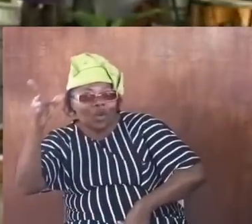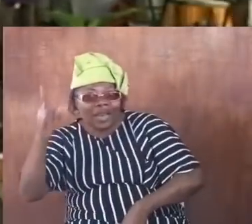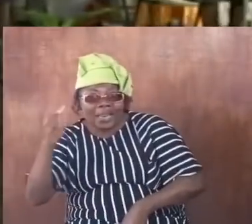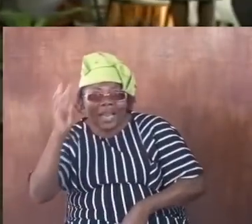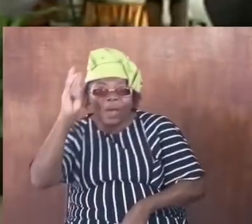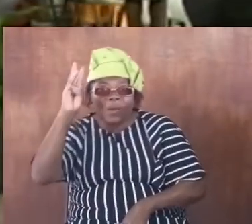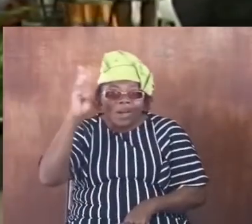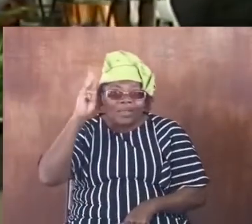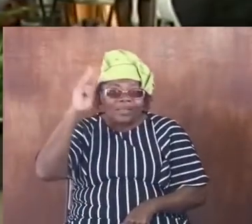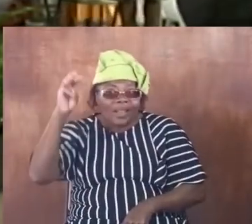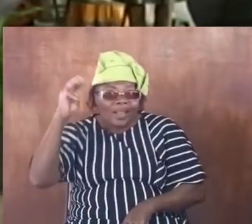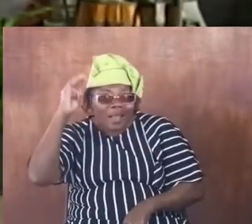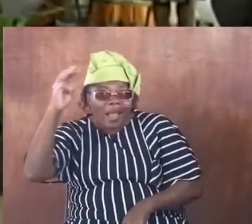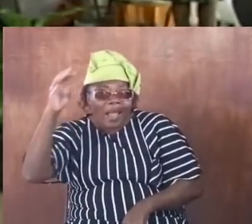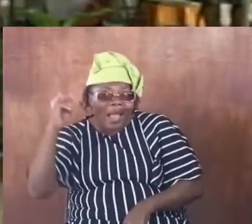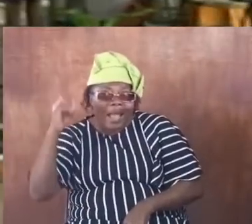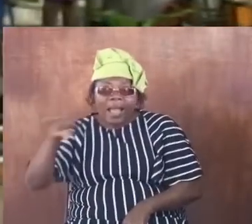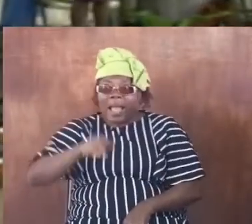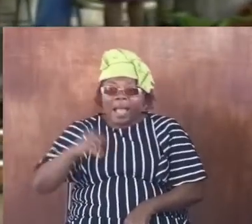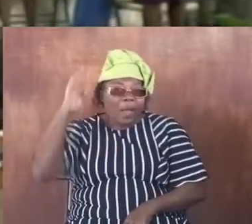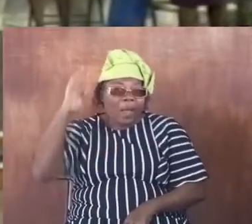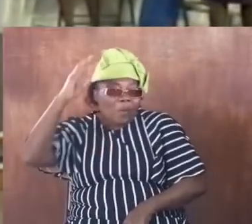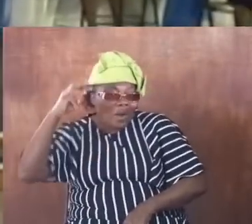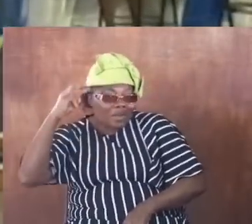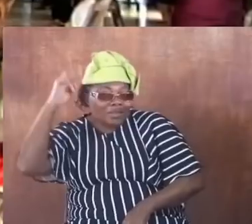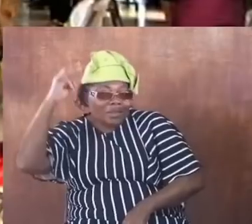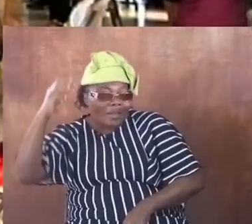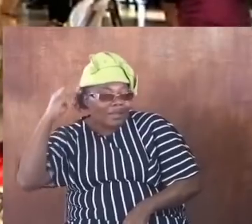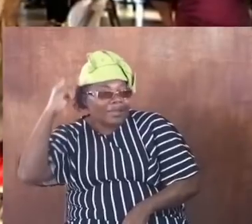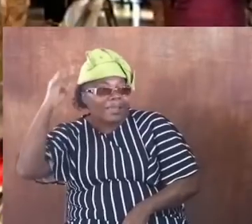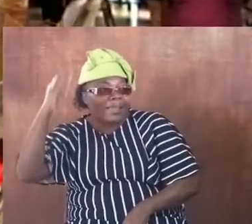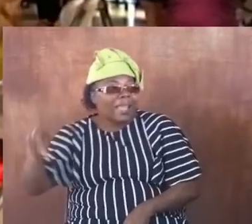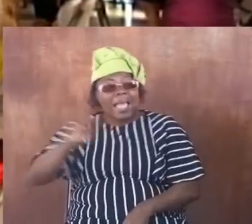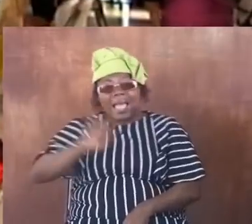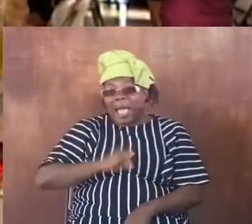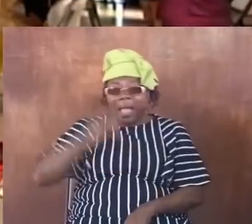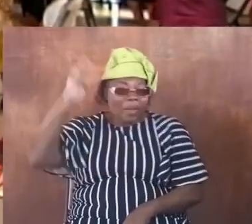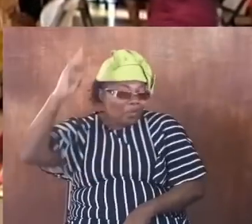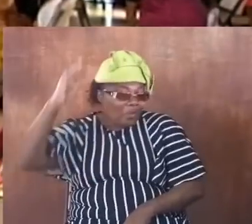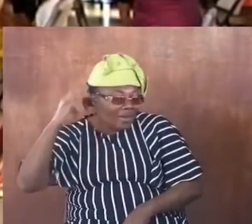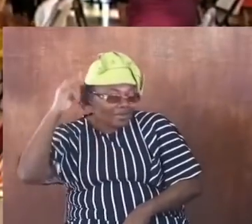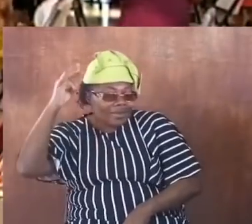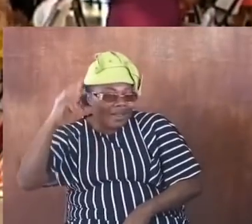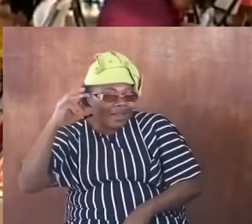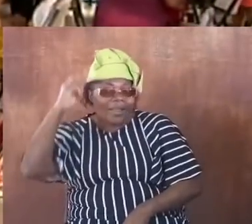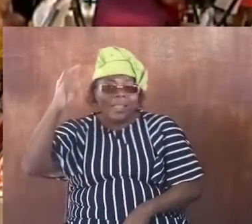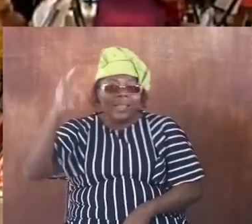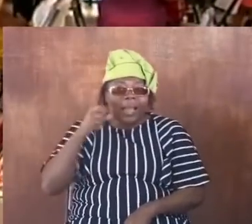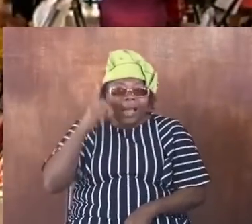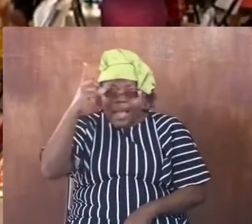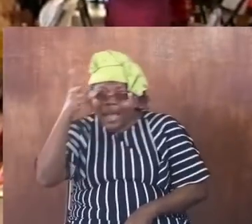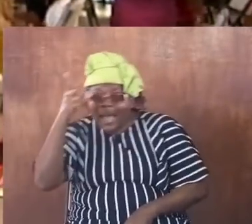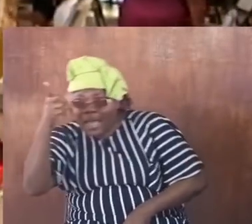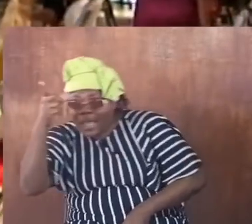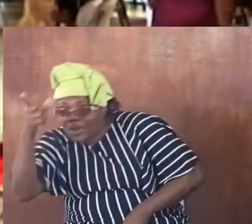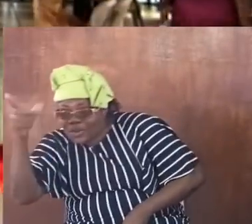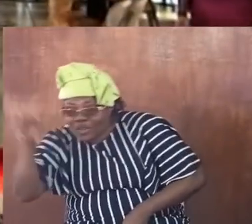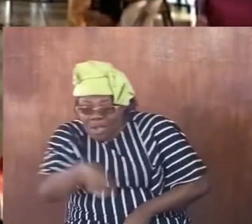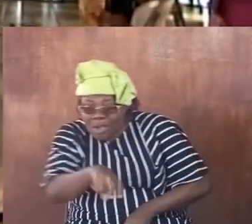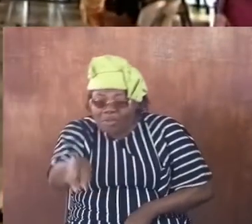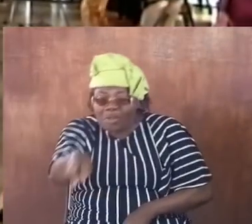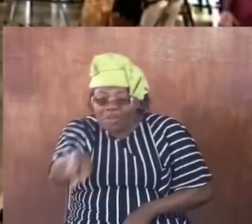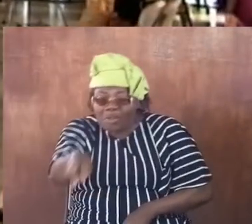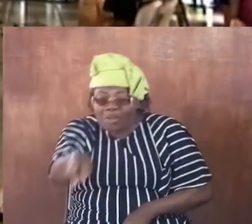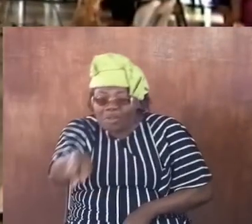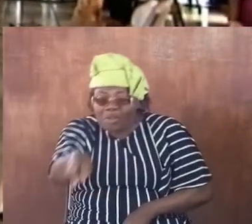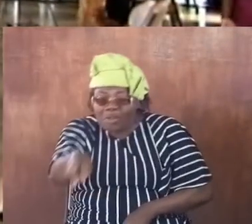road and I wonder, oh yes I wonder, Lord Jesus, I wonder, me too far, I look